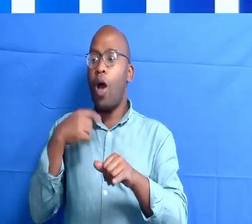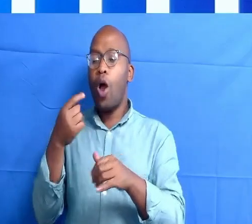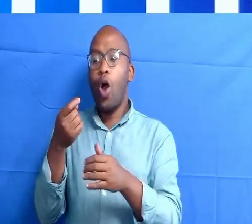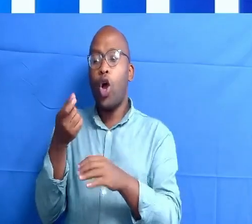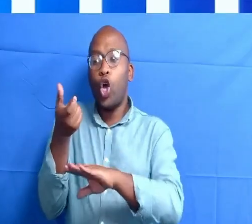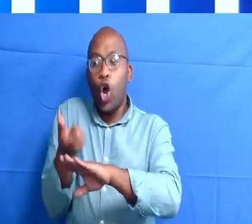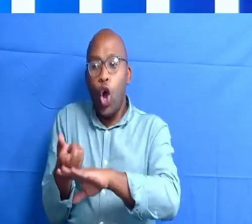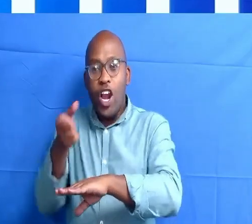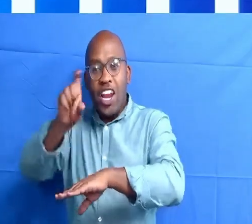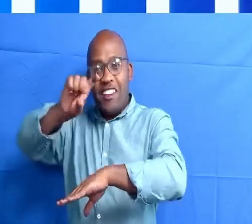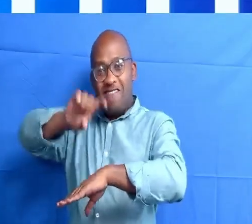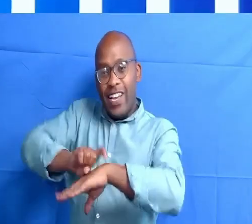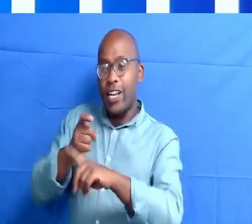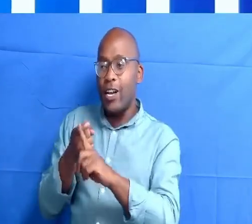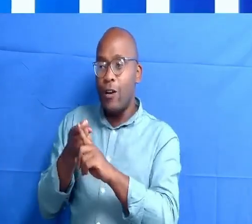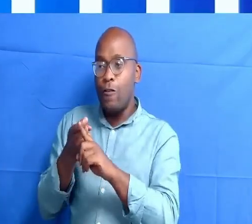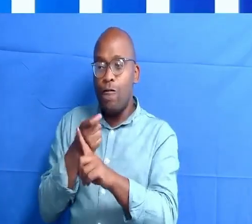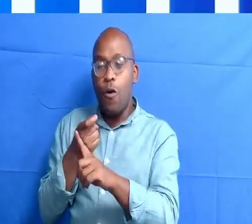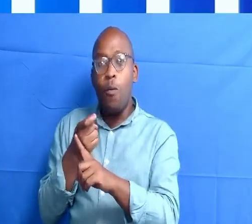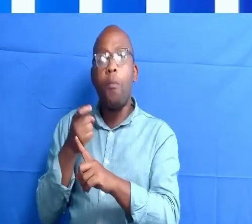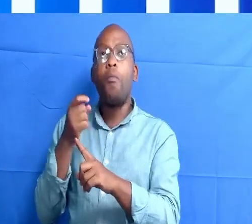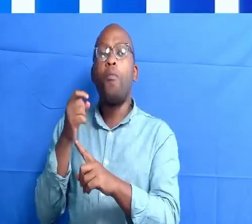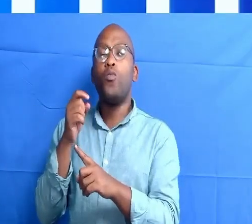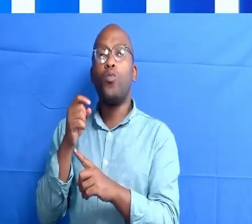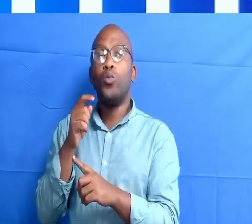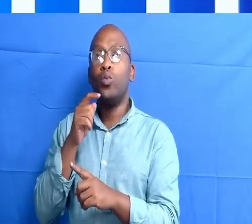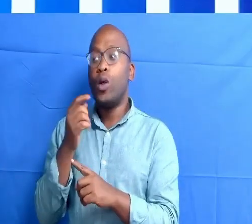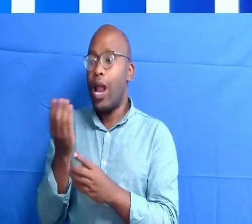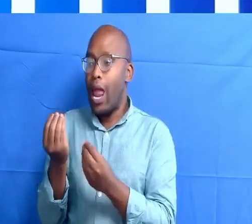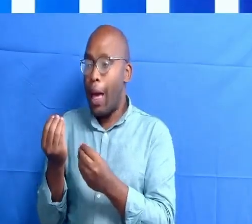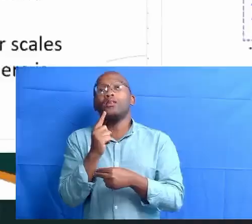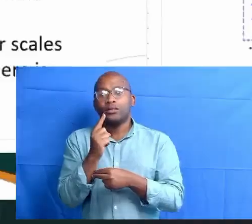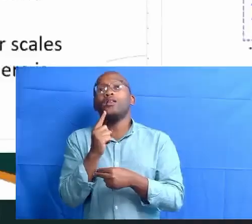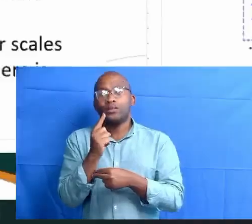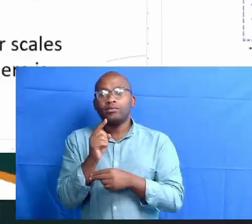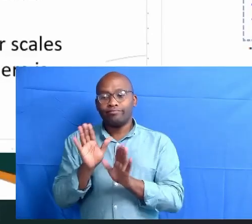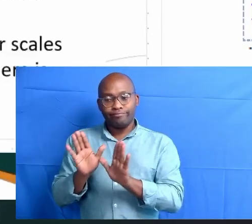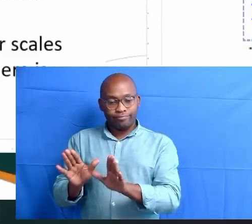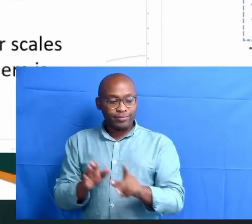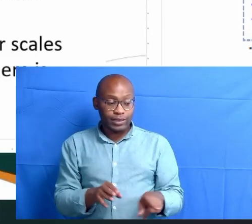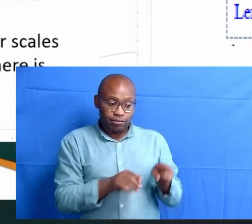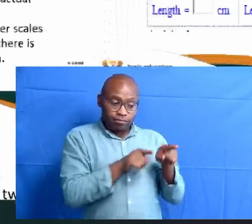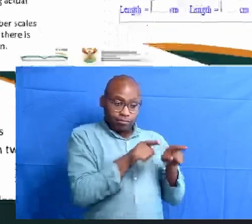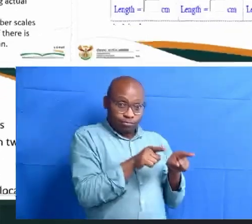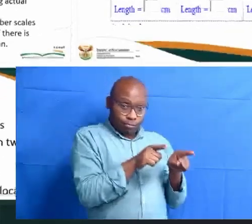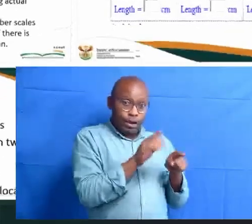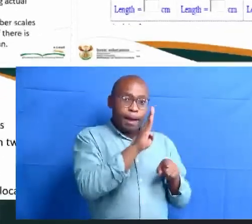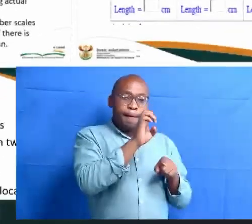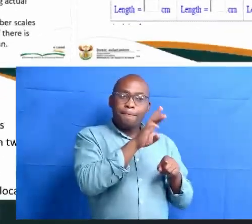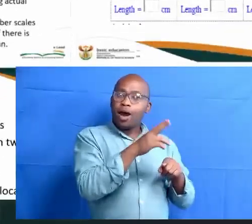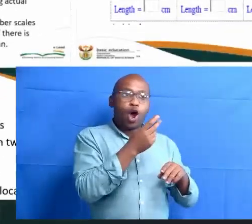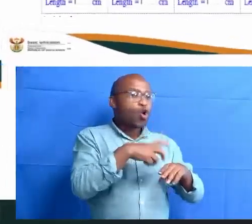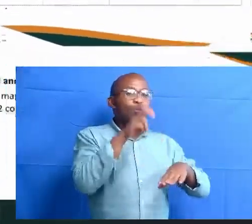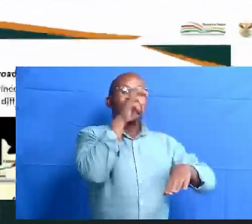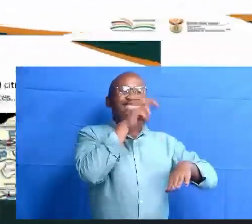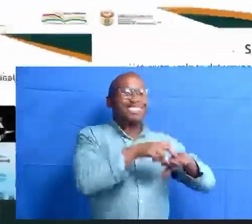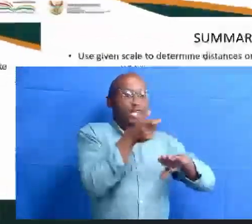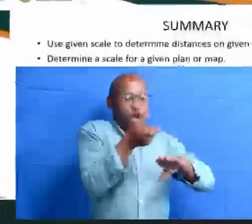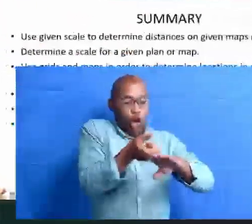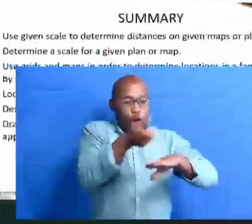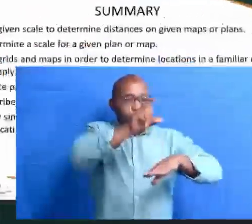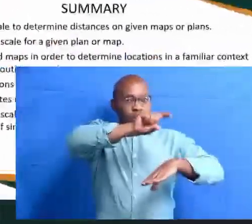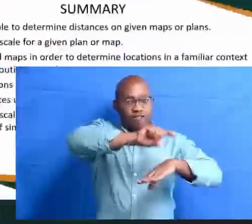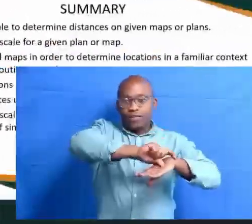centimeter, and then the bar scale, you don't convert, it gives you correct thing. Those advantages of doing that should be also the